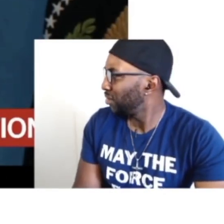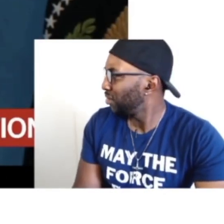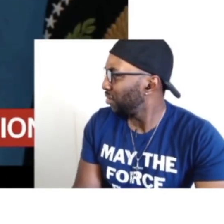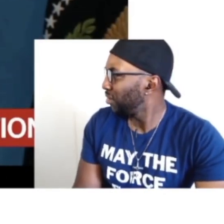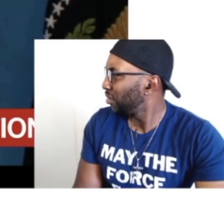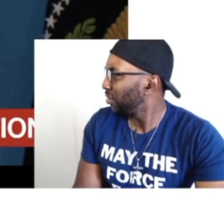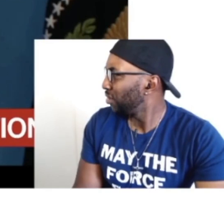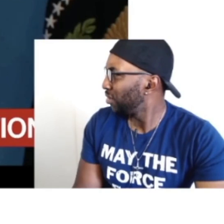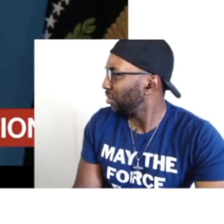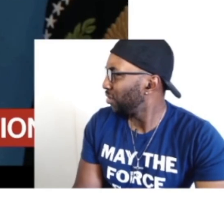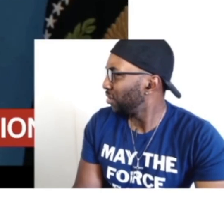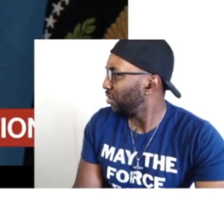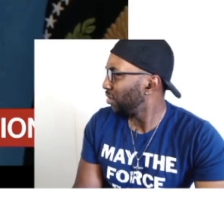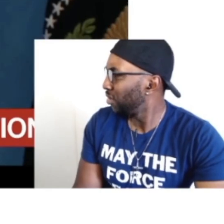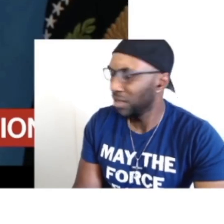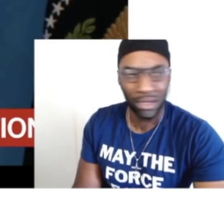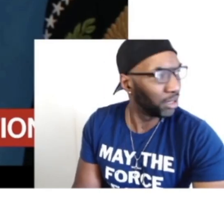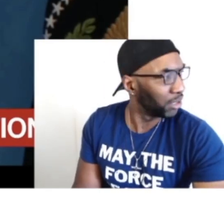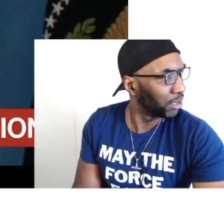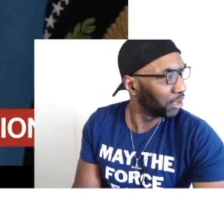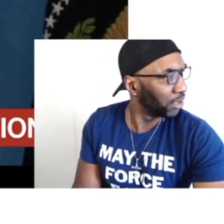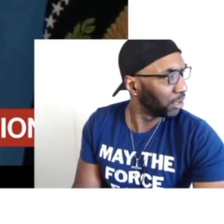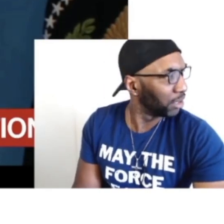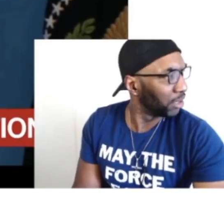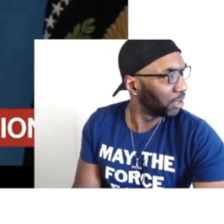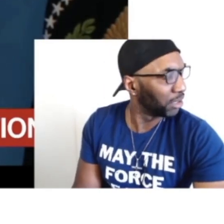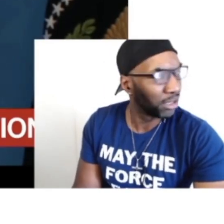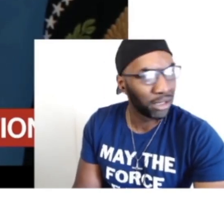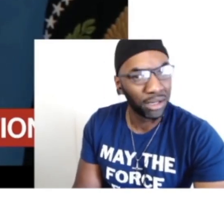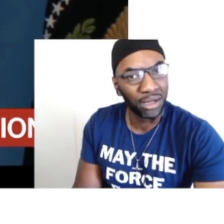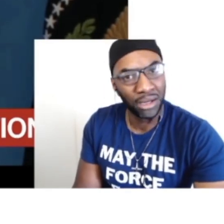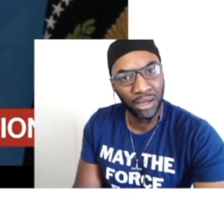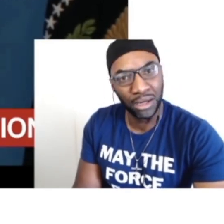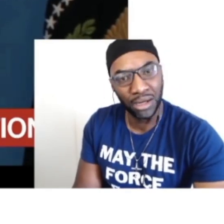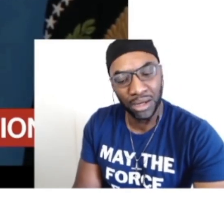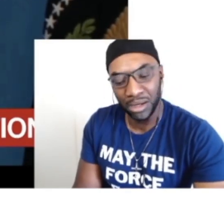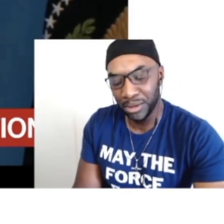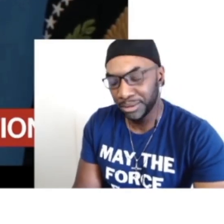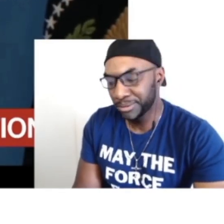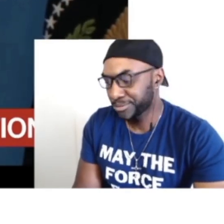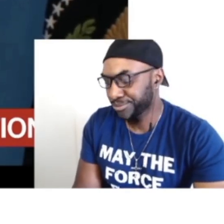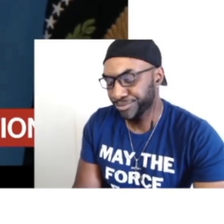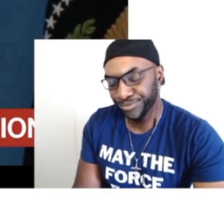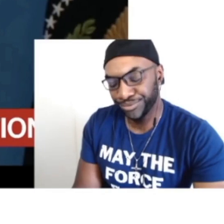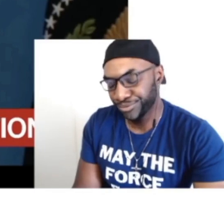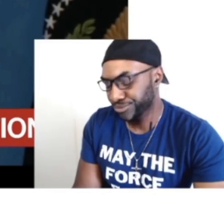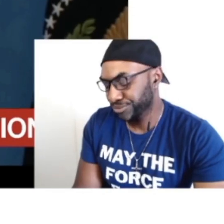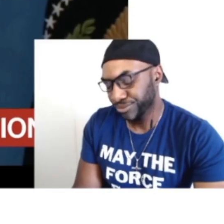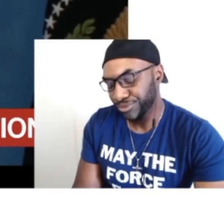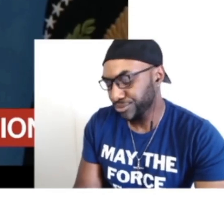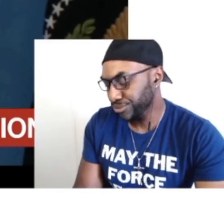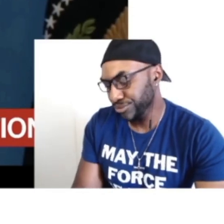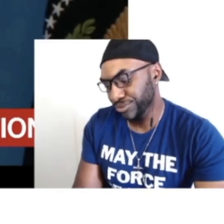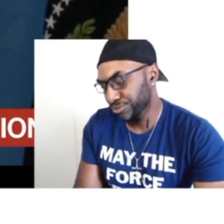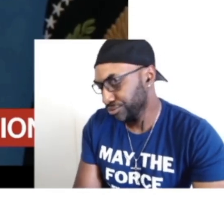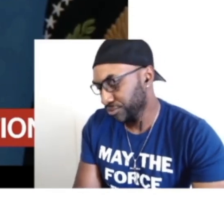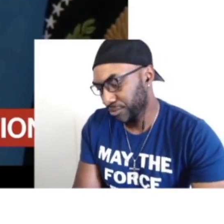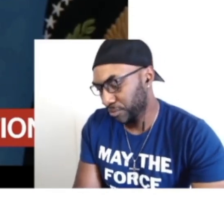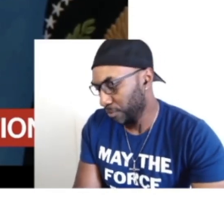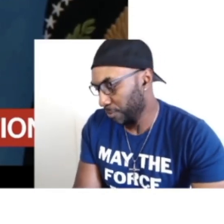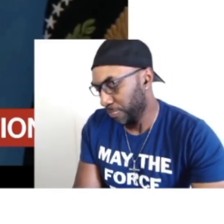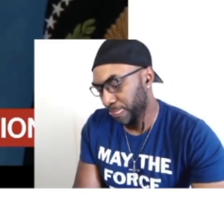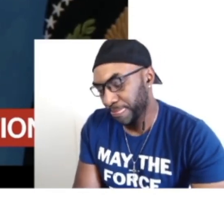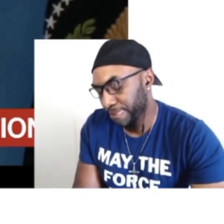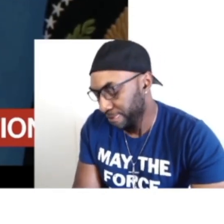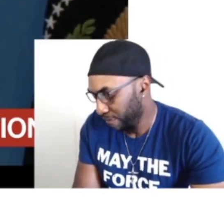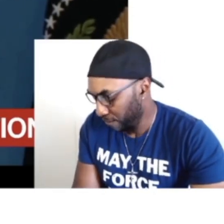from a family where when the price of gas or food went up, we felt it. It was a discussion at the kitchen table. I